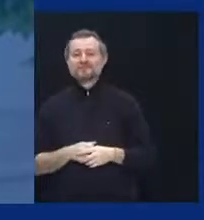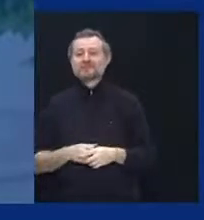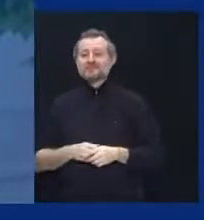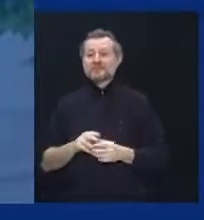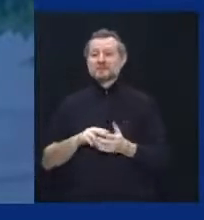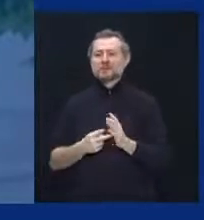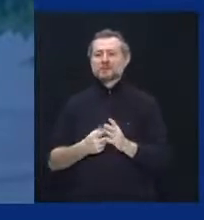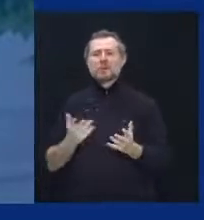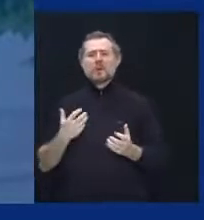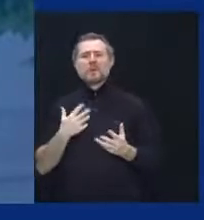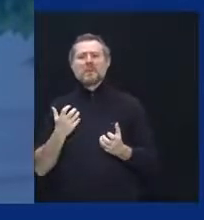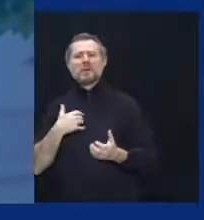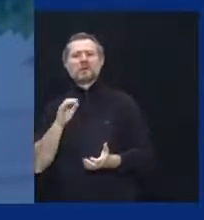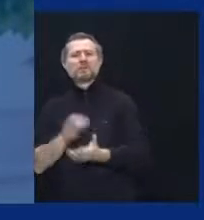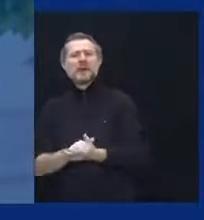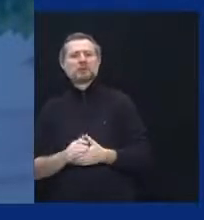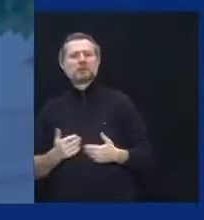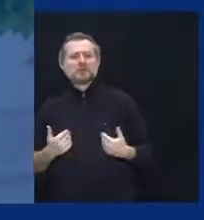is returning.